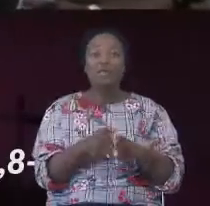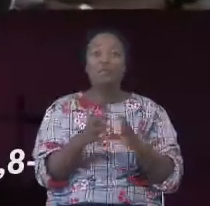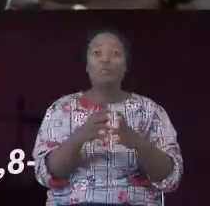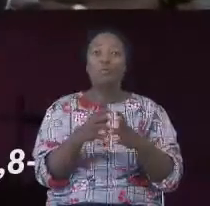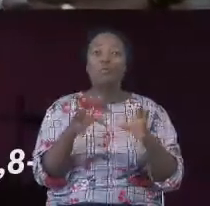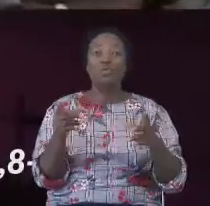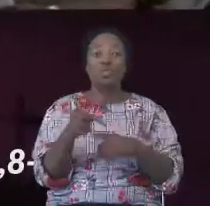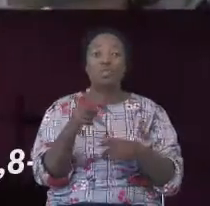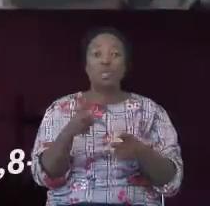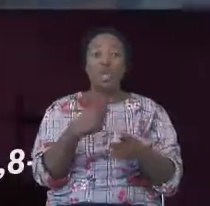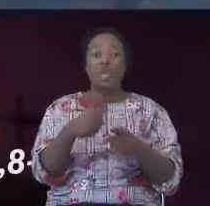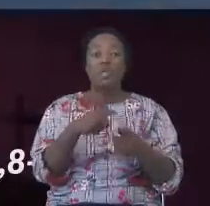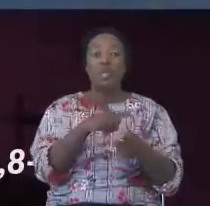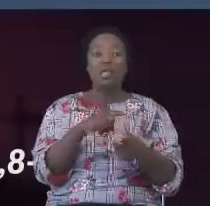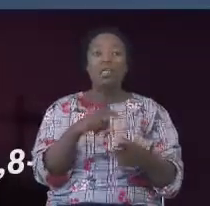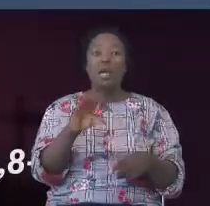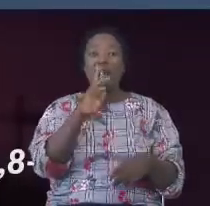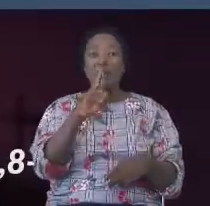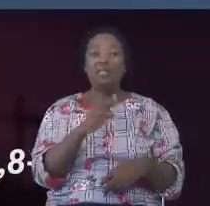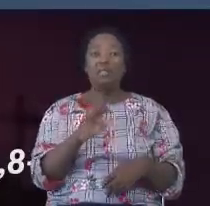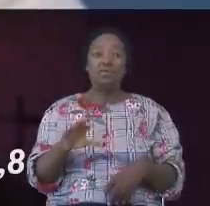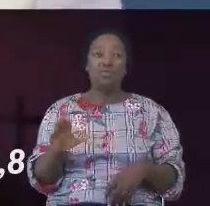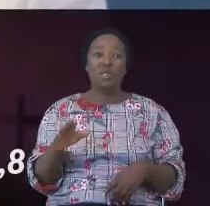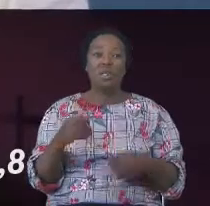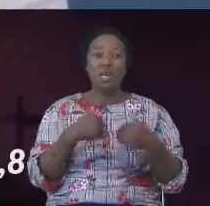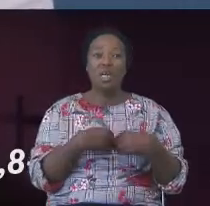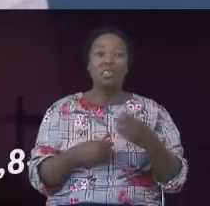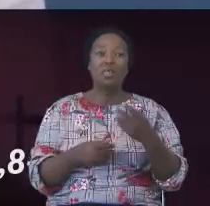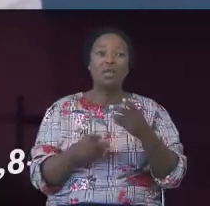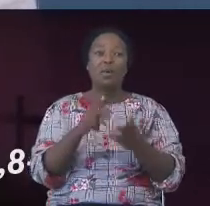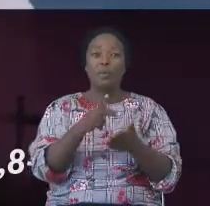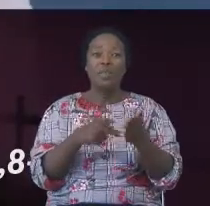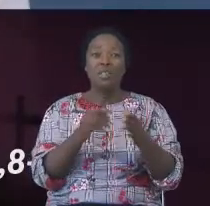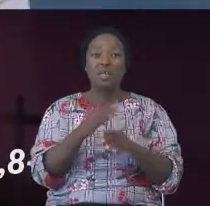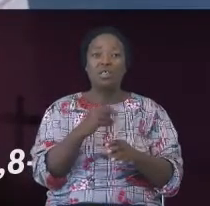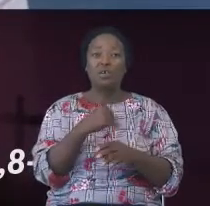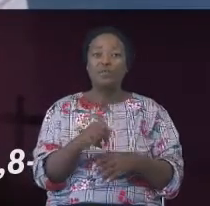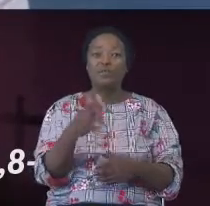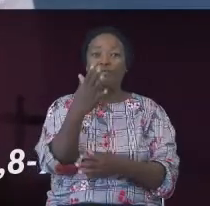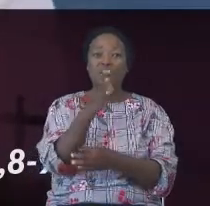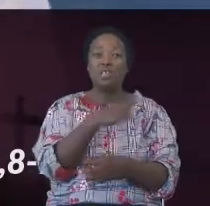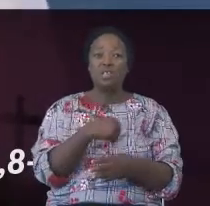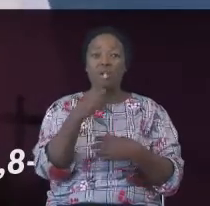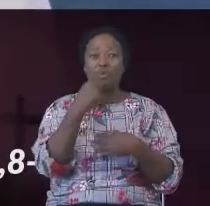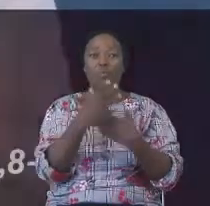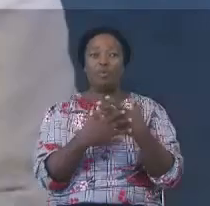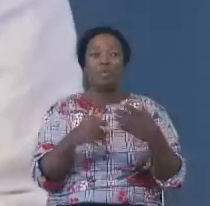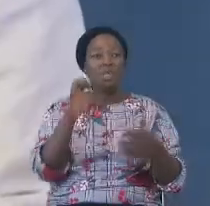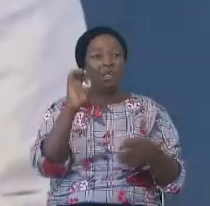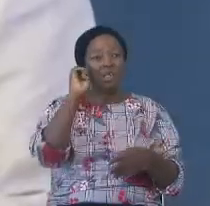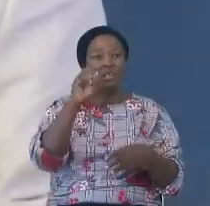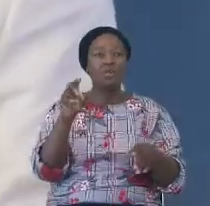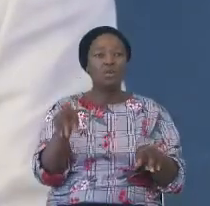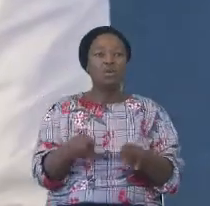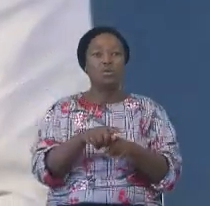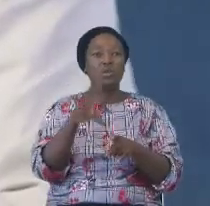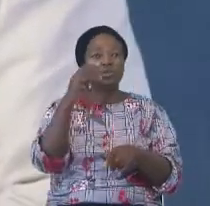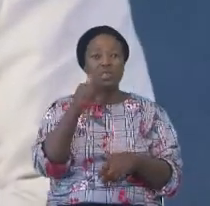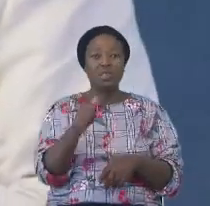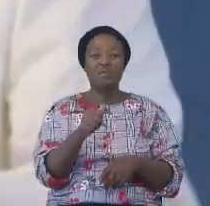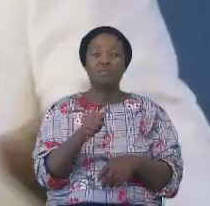reading from verse 14. For as much then as the children are partakers of flesh and